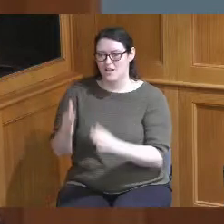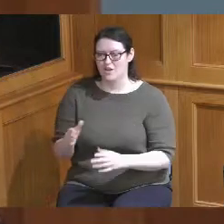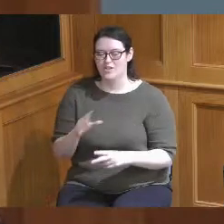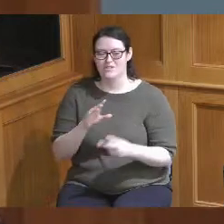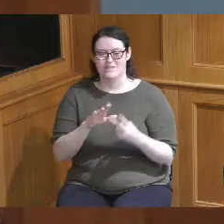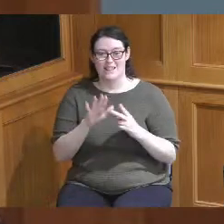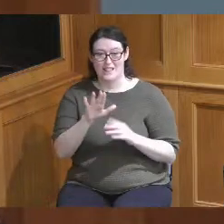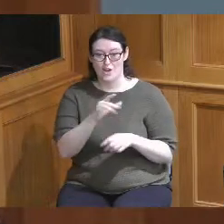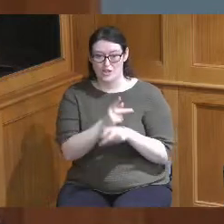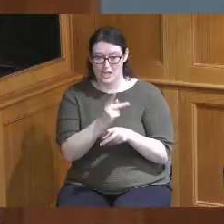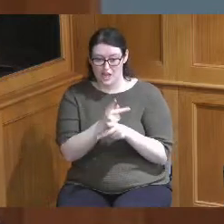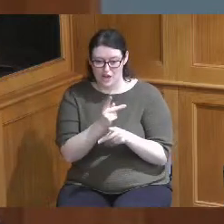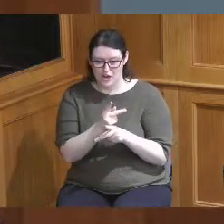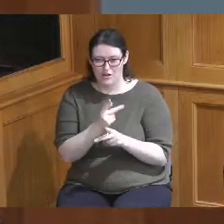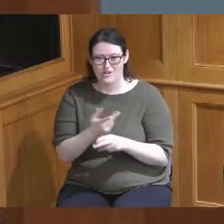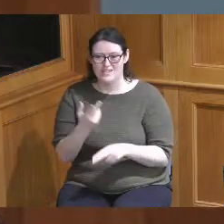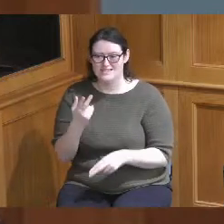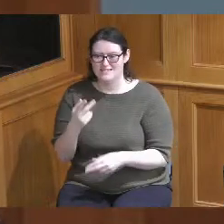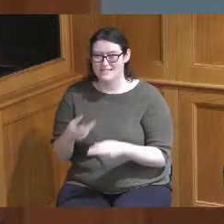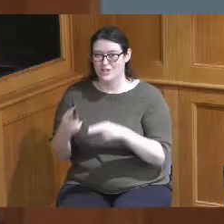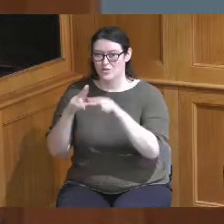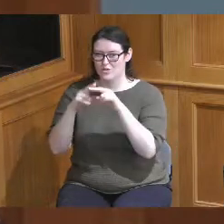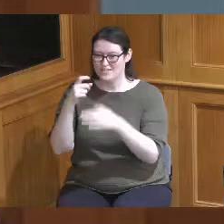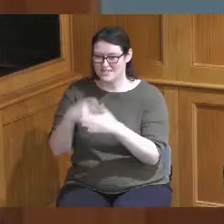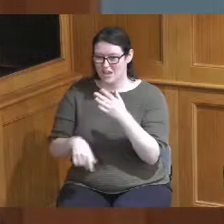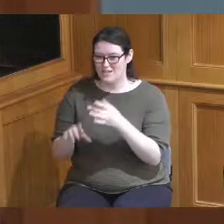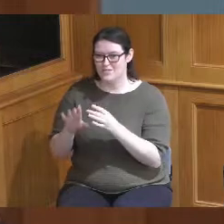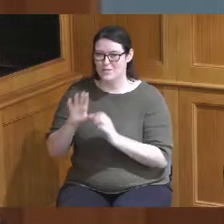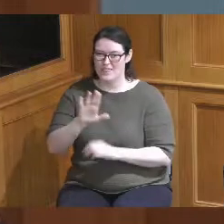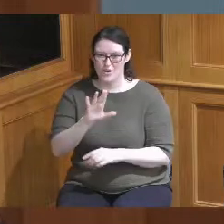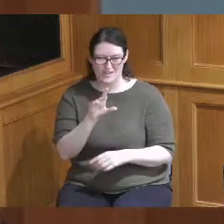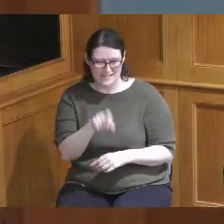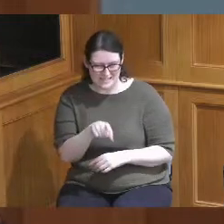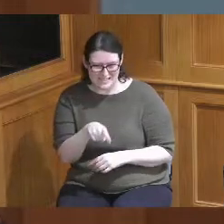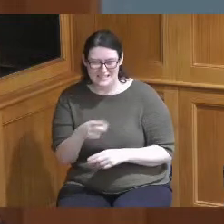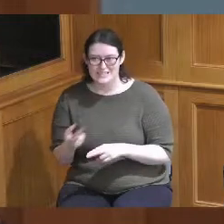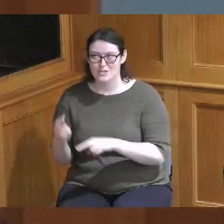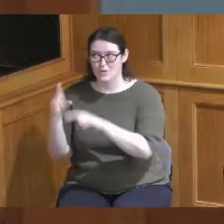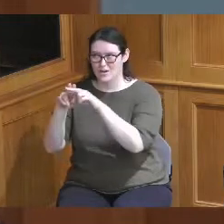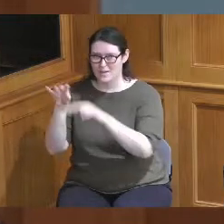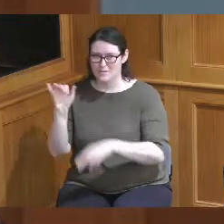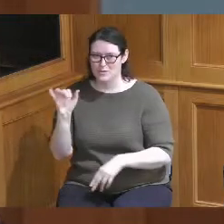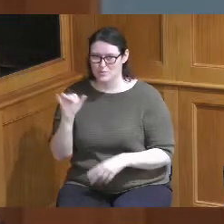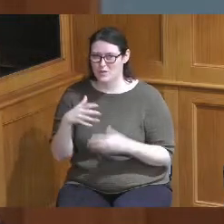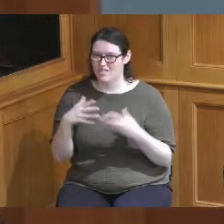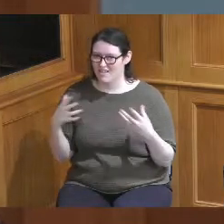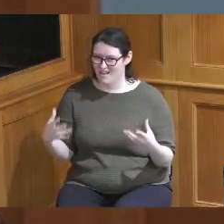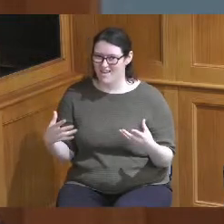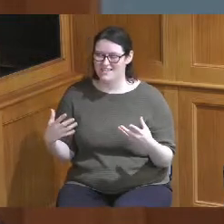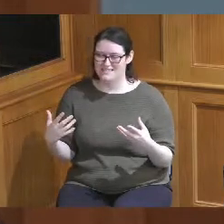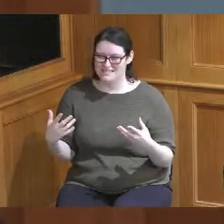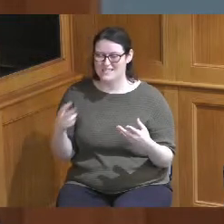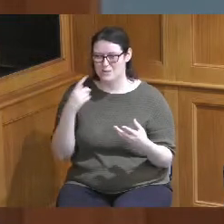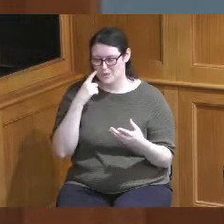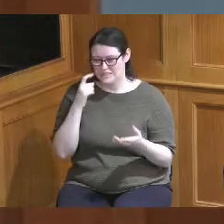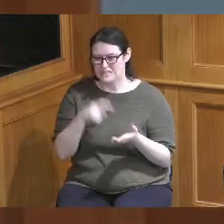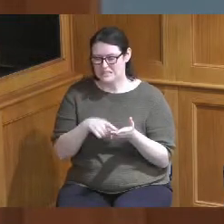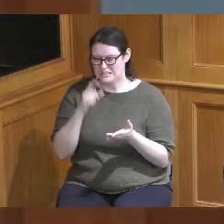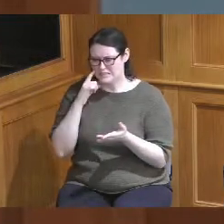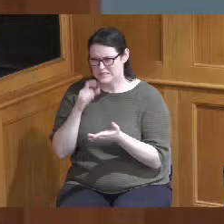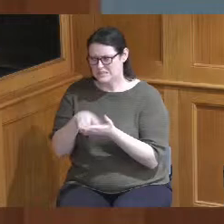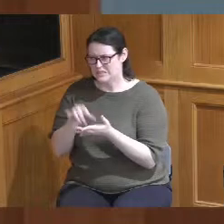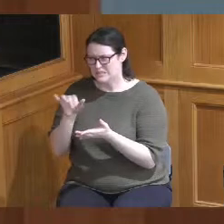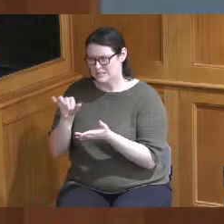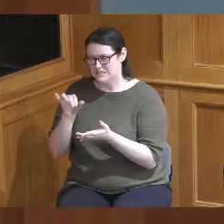for children. The increased costs associated with the needs that they have are going up significantly across the board. So we're noticing that, we're seeing